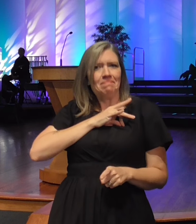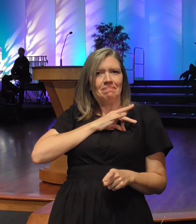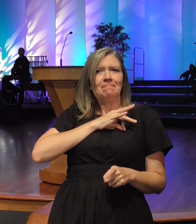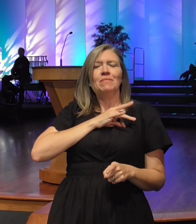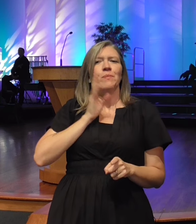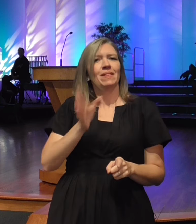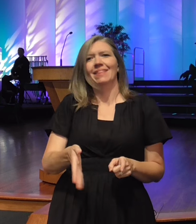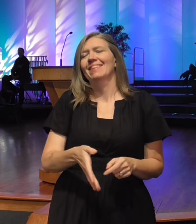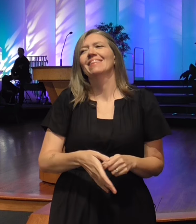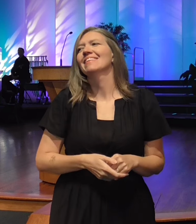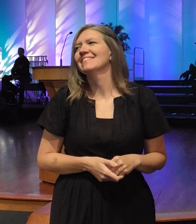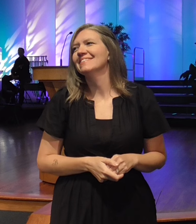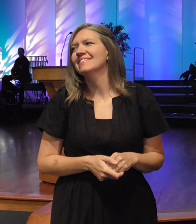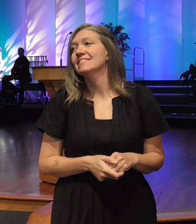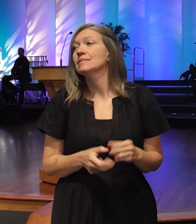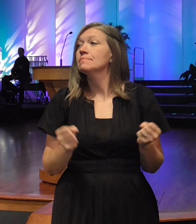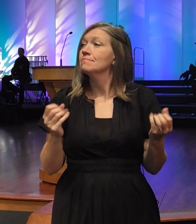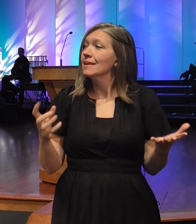it.